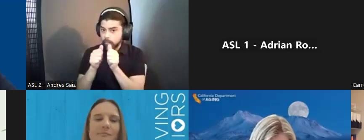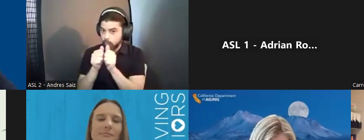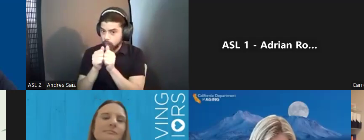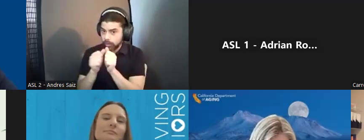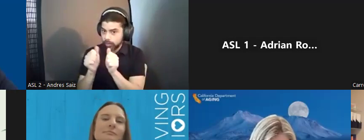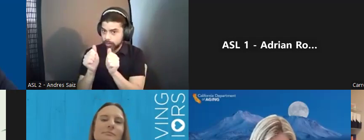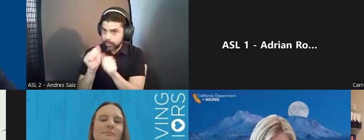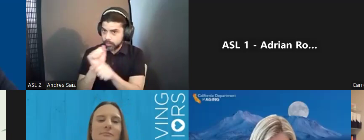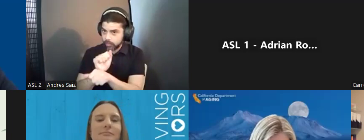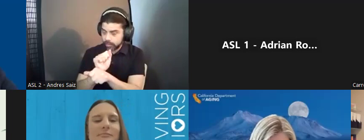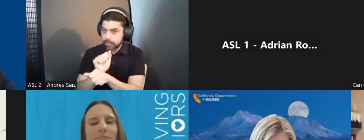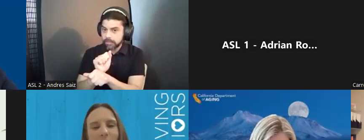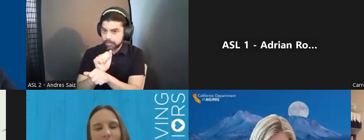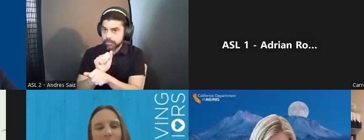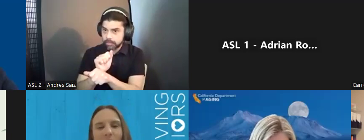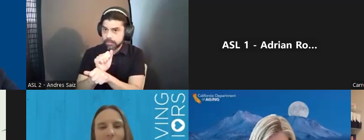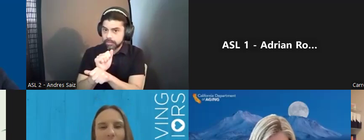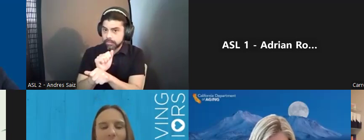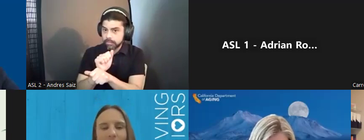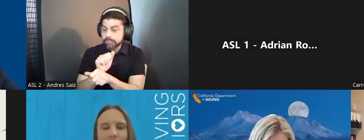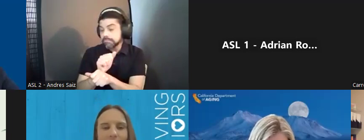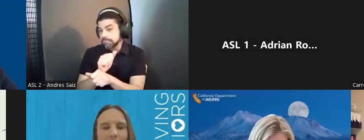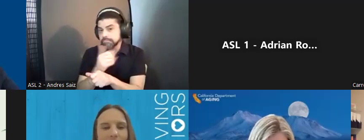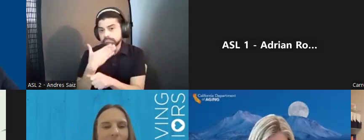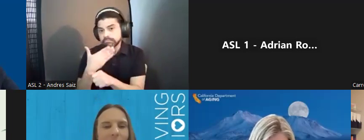Absolutely. Other thoughts?